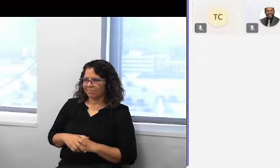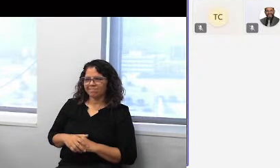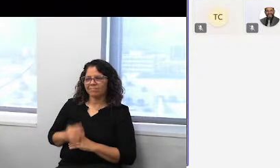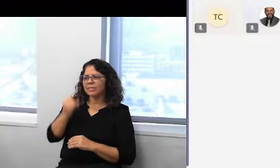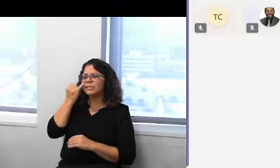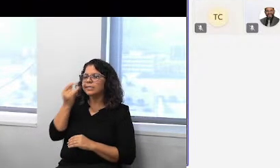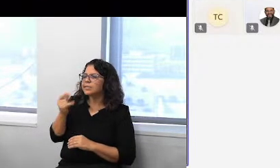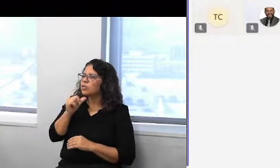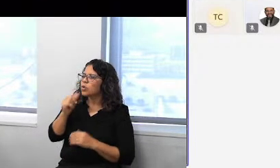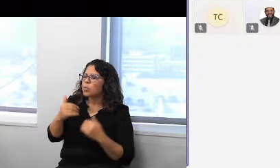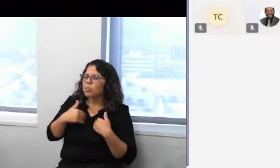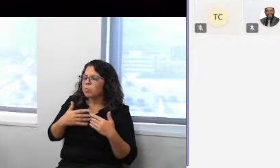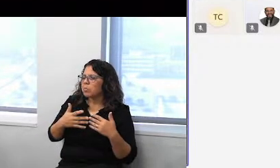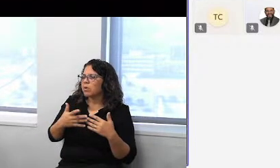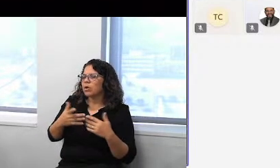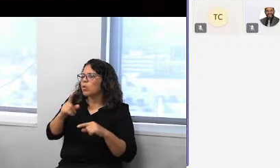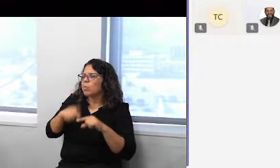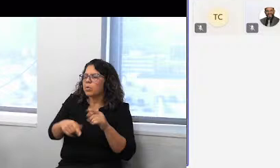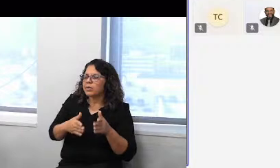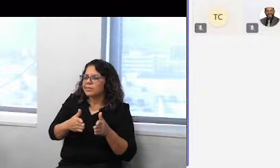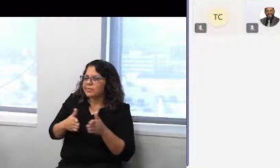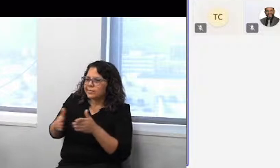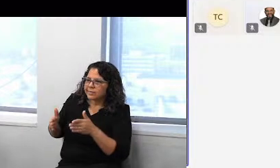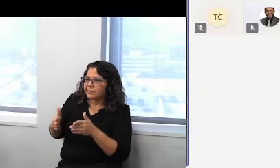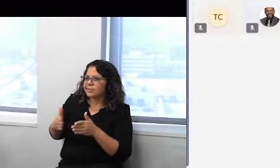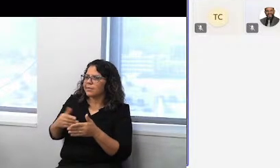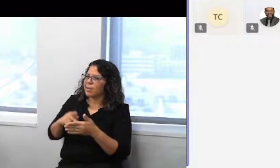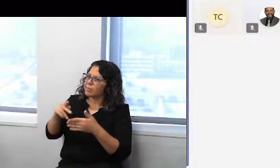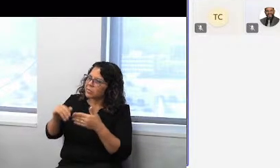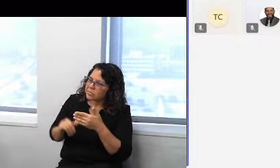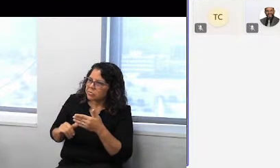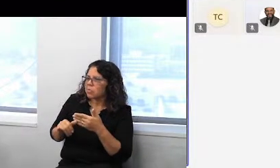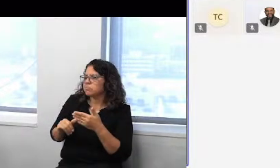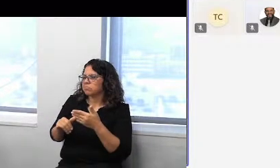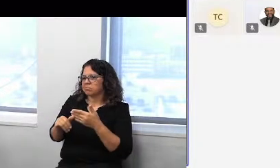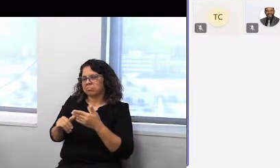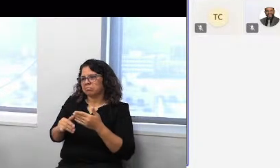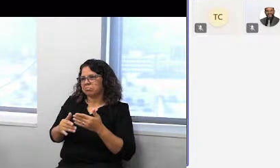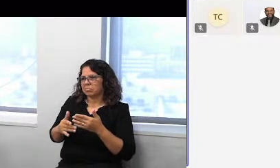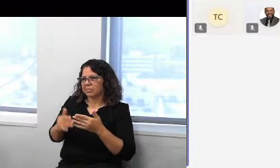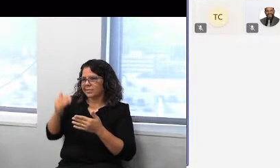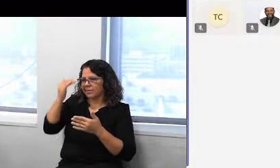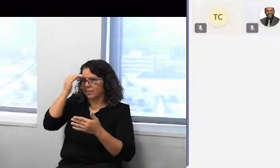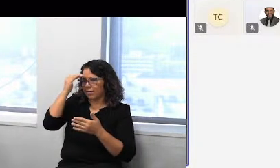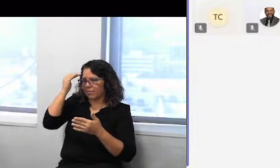require perfect knowledge of the future, what's the plan for building in